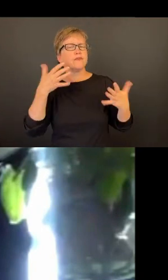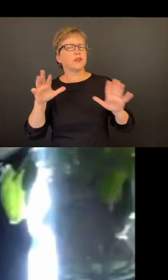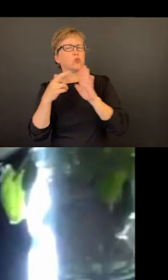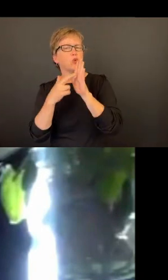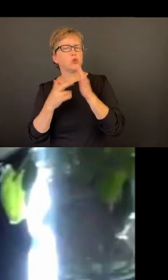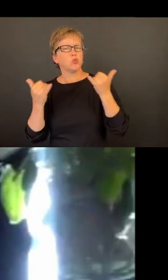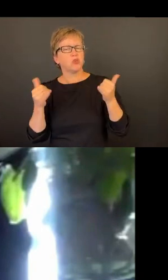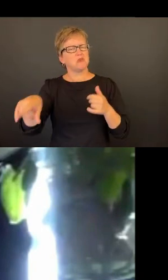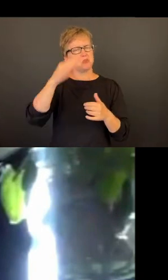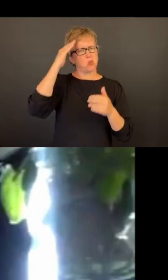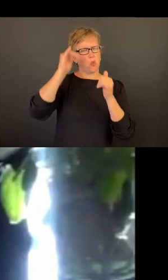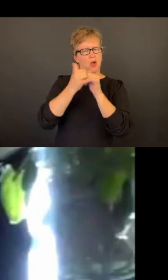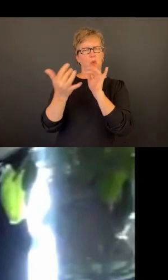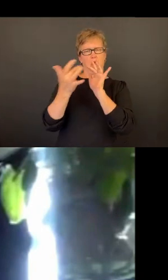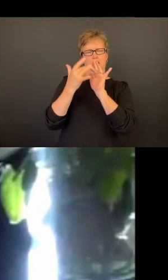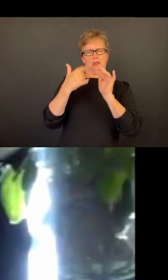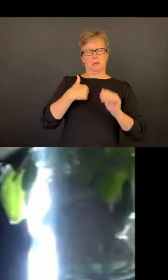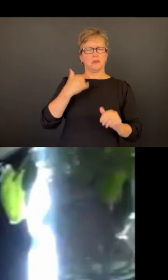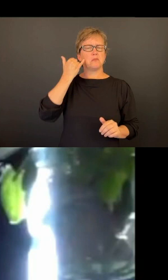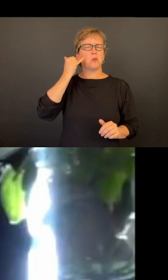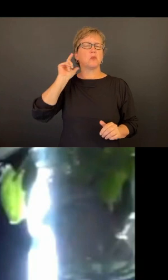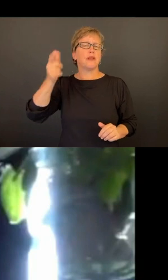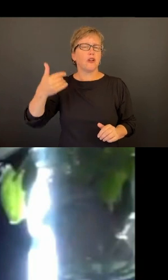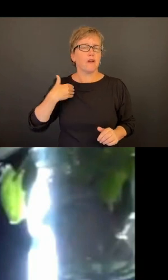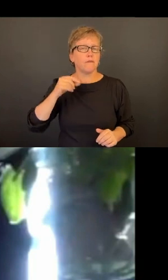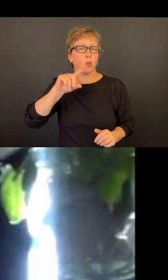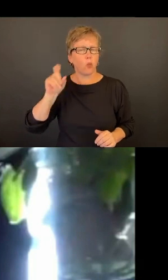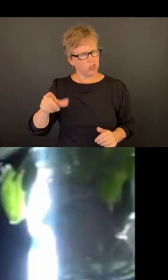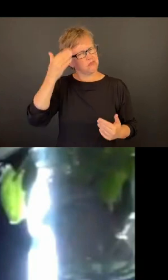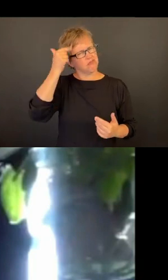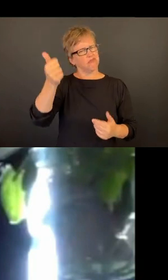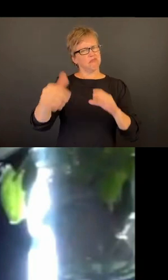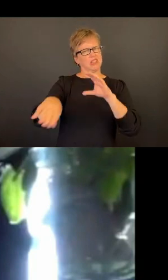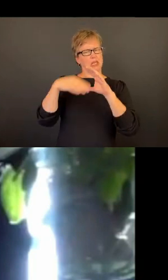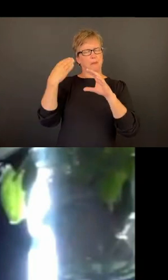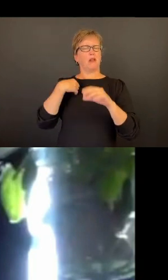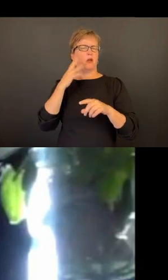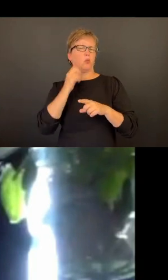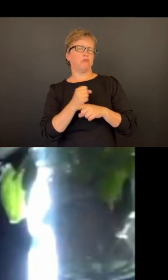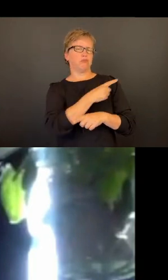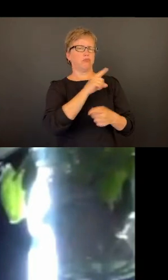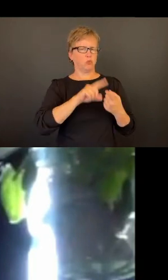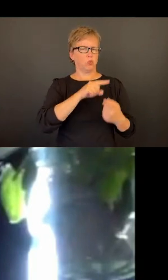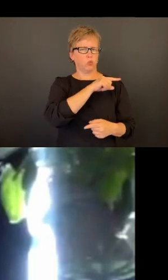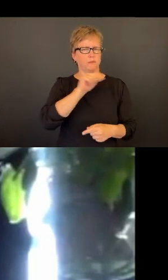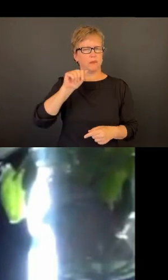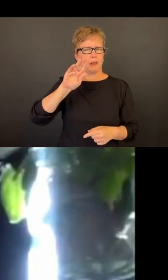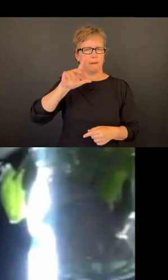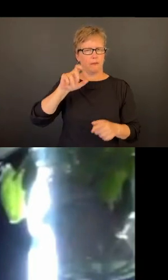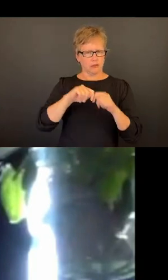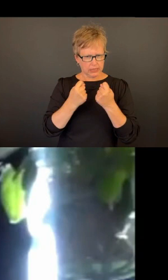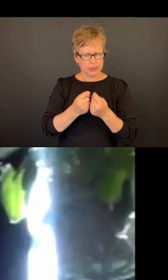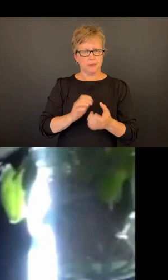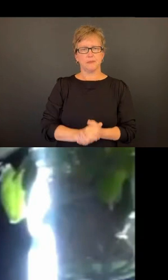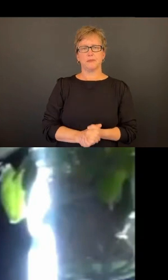who registered should have my contact info, you can email it to me and I can forward it on to the team at ABLE. But thank